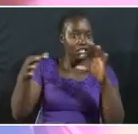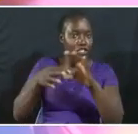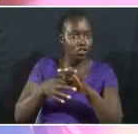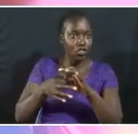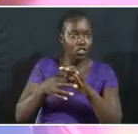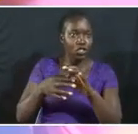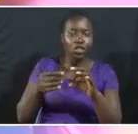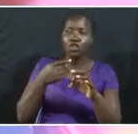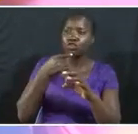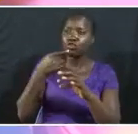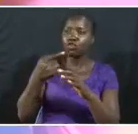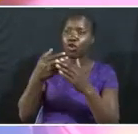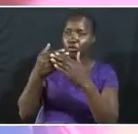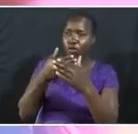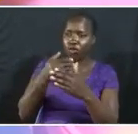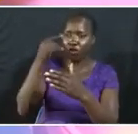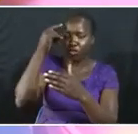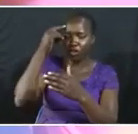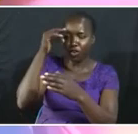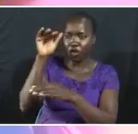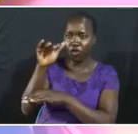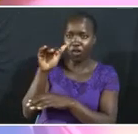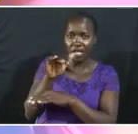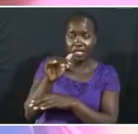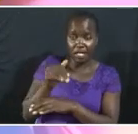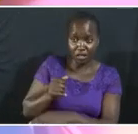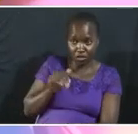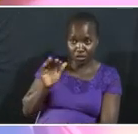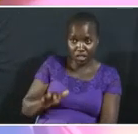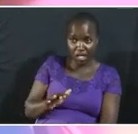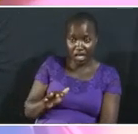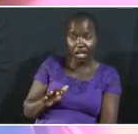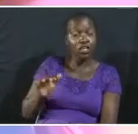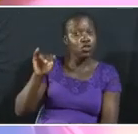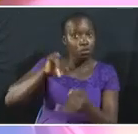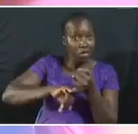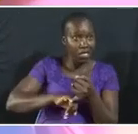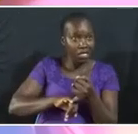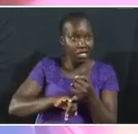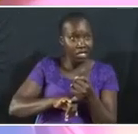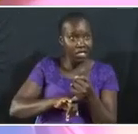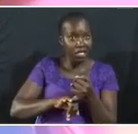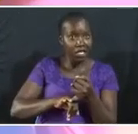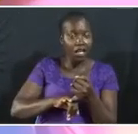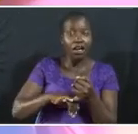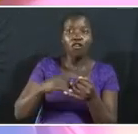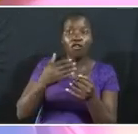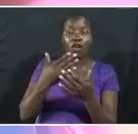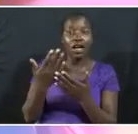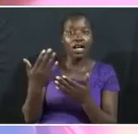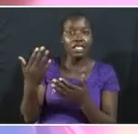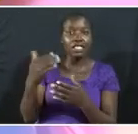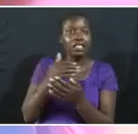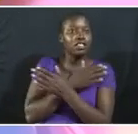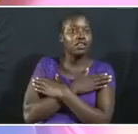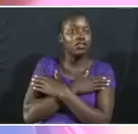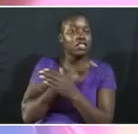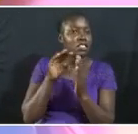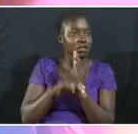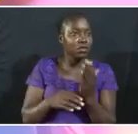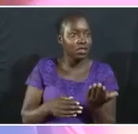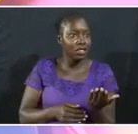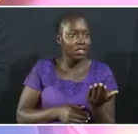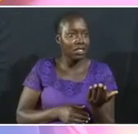So before you think of asking my daughter for a hand, not in marriage, in friendship,